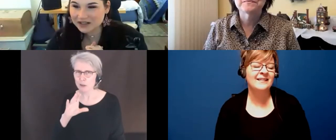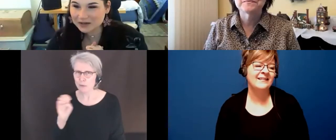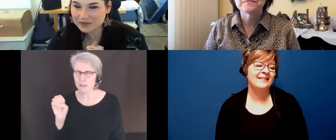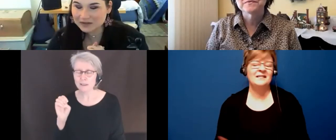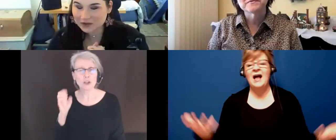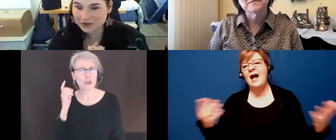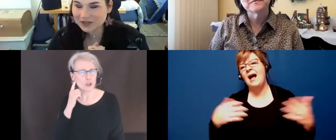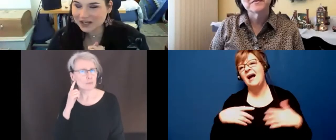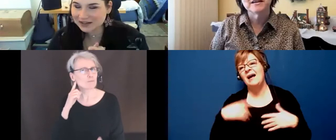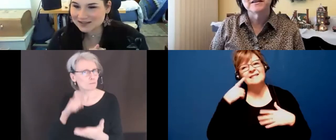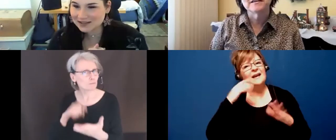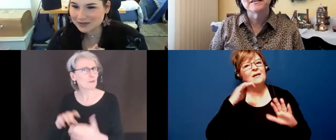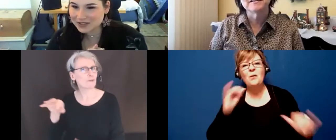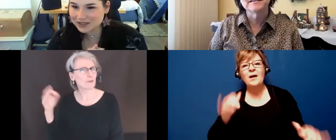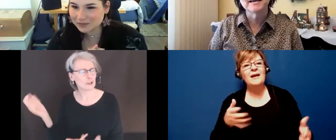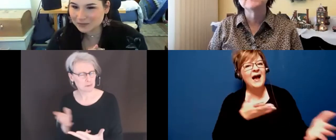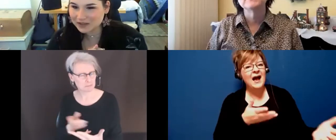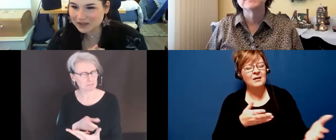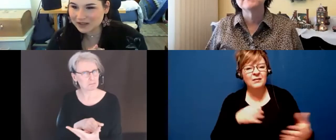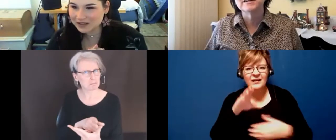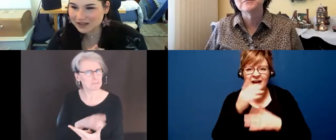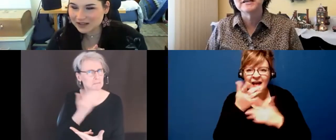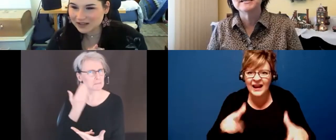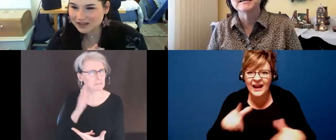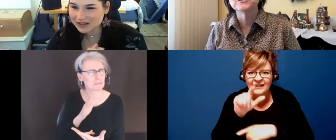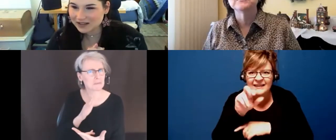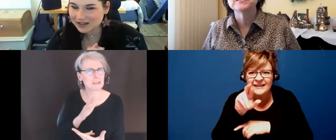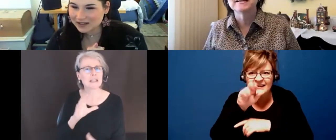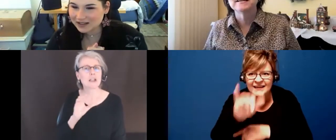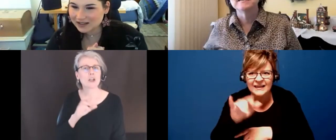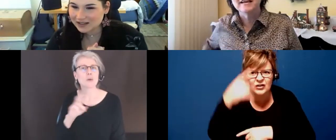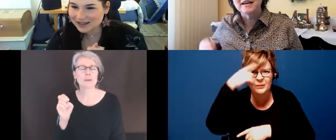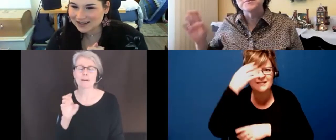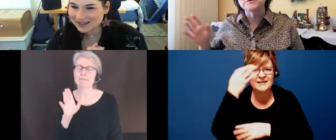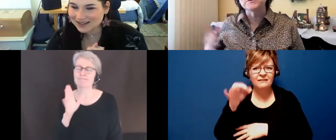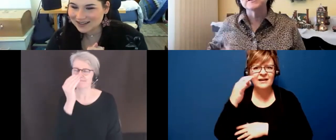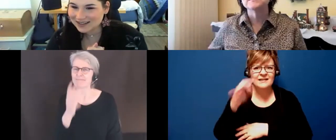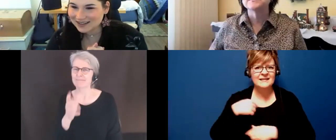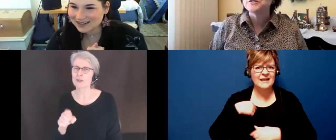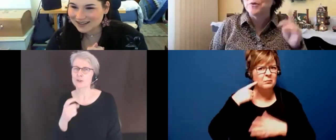but I couldn't recognize the language. Yeah, at the very, very beginning, I should have set that